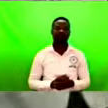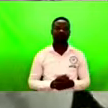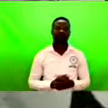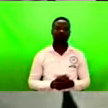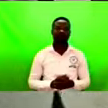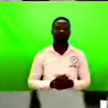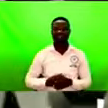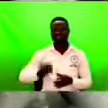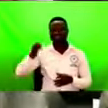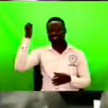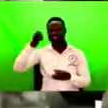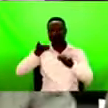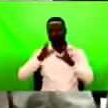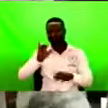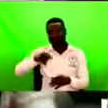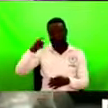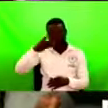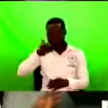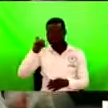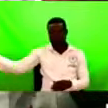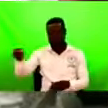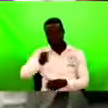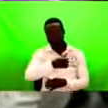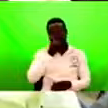Evangelism director.